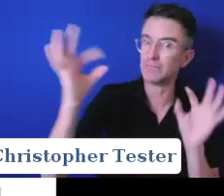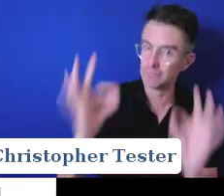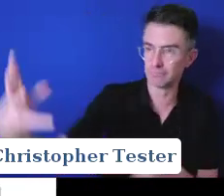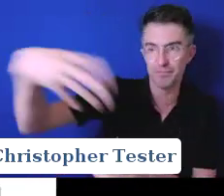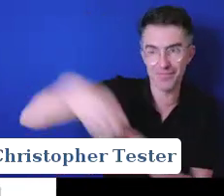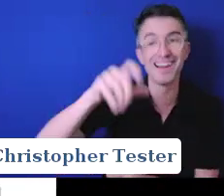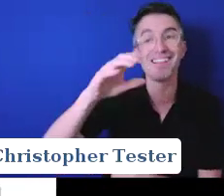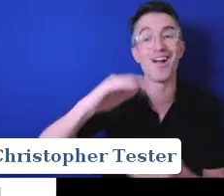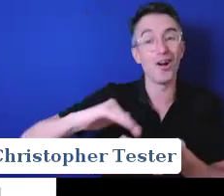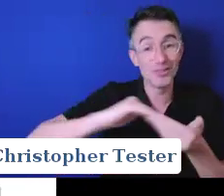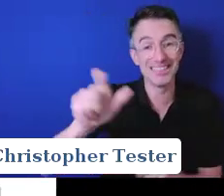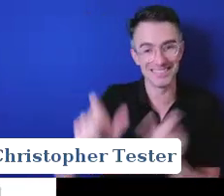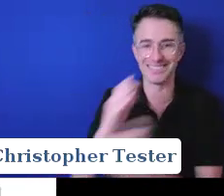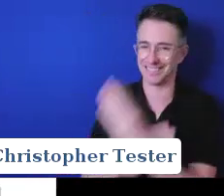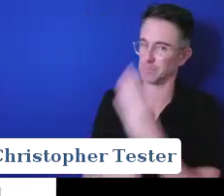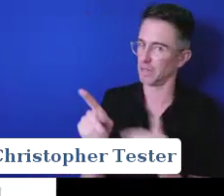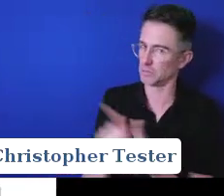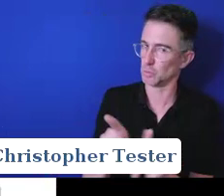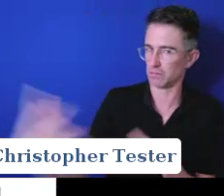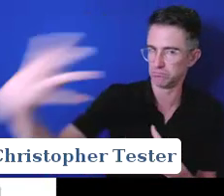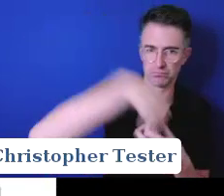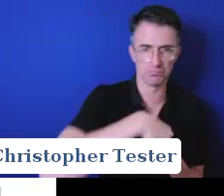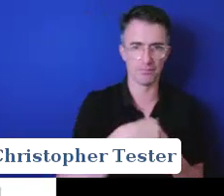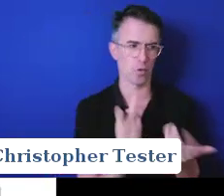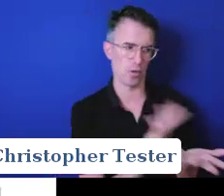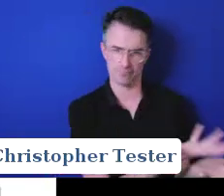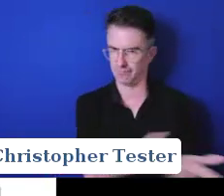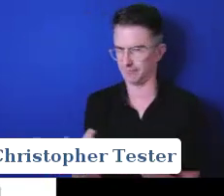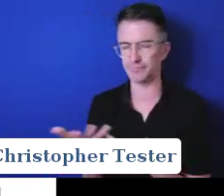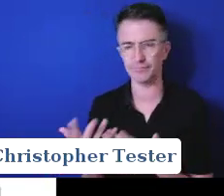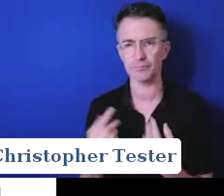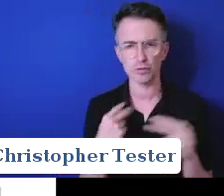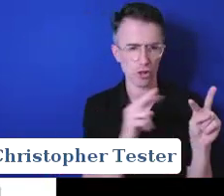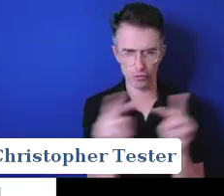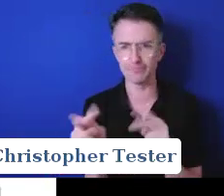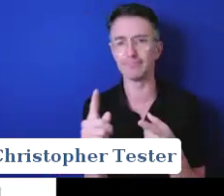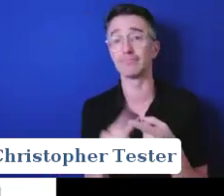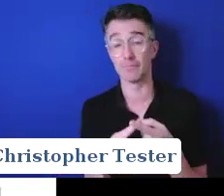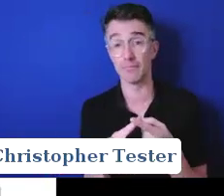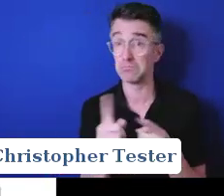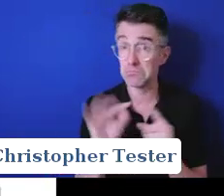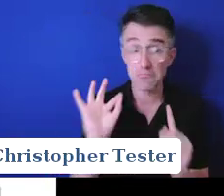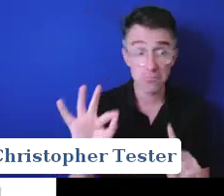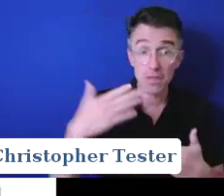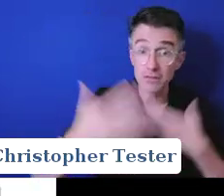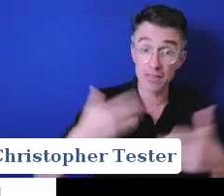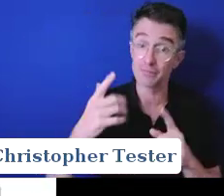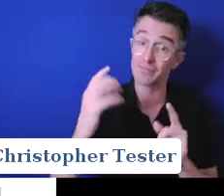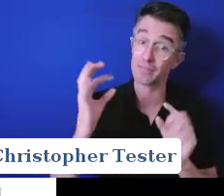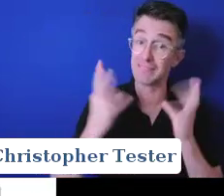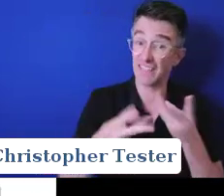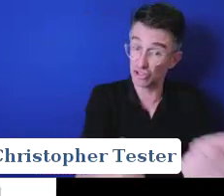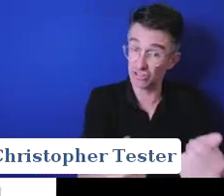relevance, effectiveness, coherence, efficiency, sustainability, and equity, gender equality, and human rights as